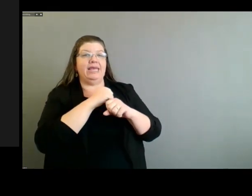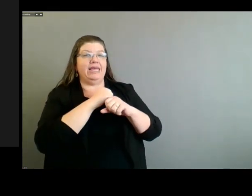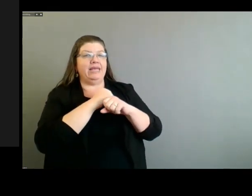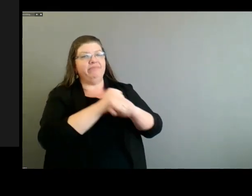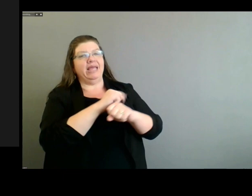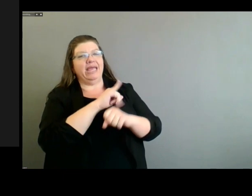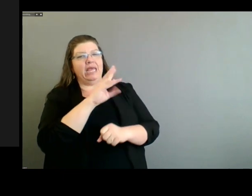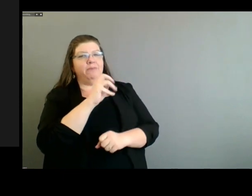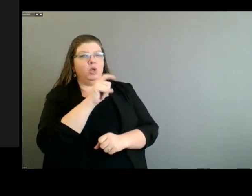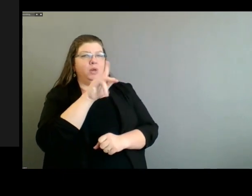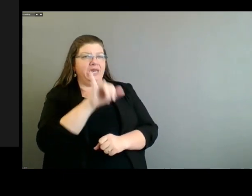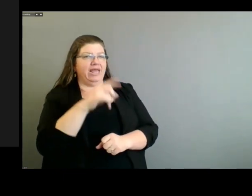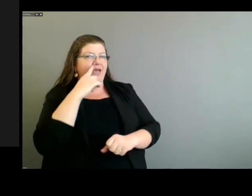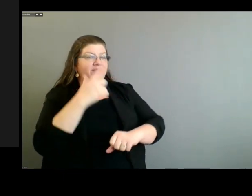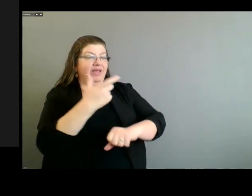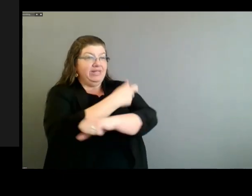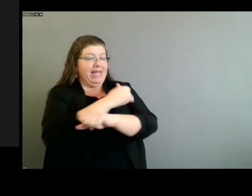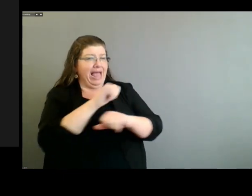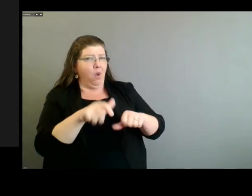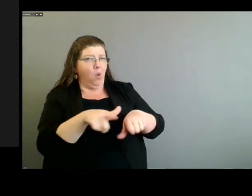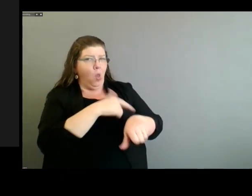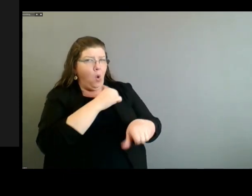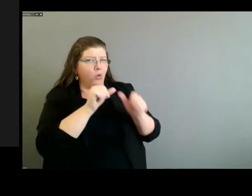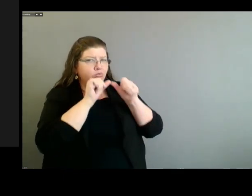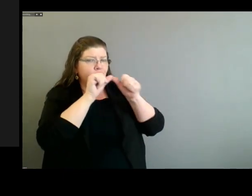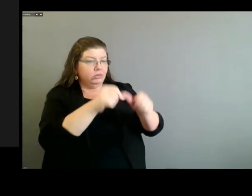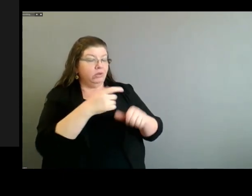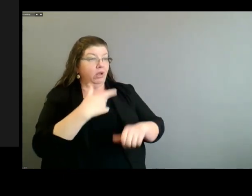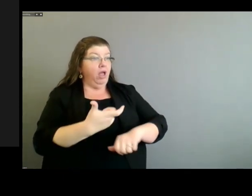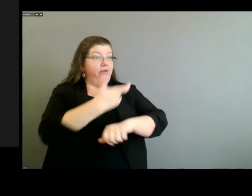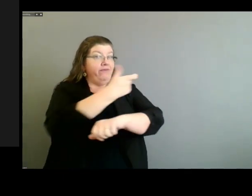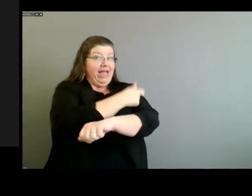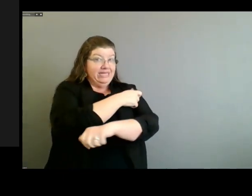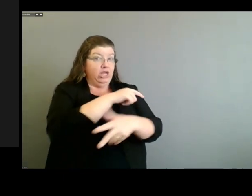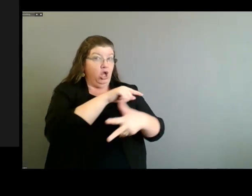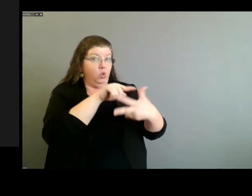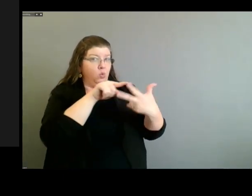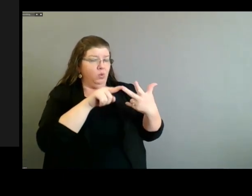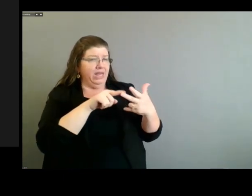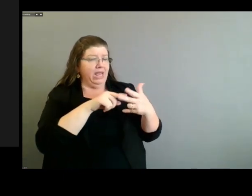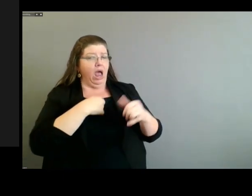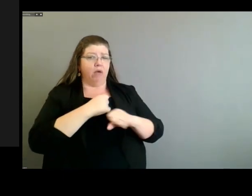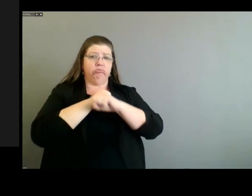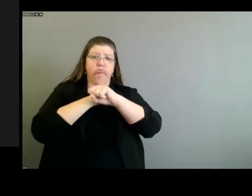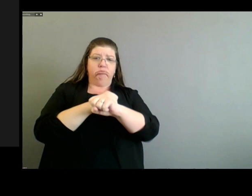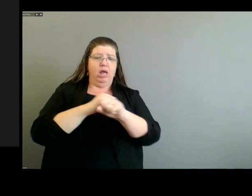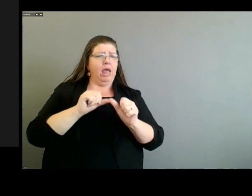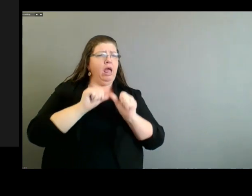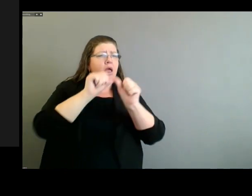want to know how long does the immunity of the 3 vaccines last?